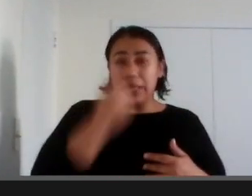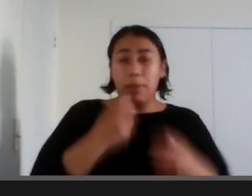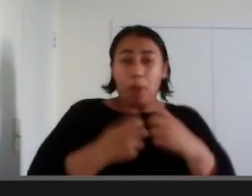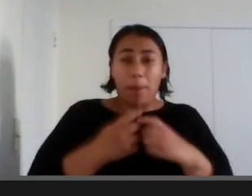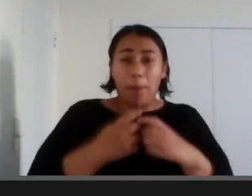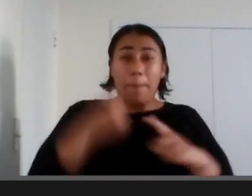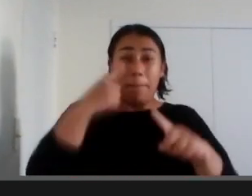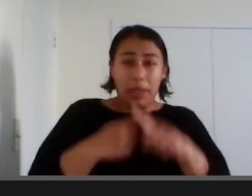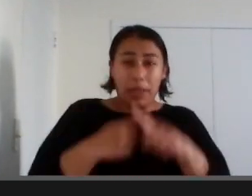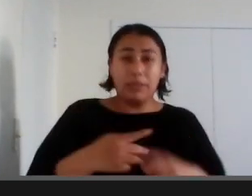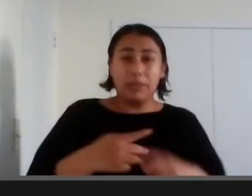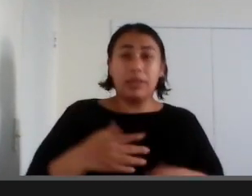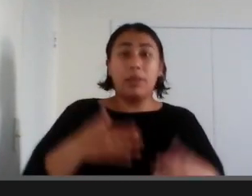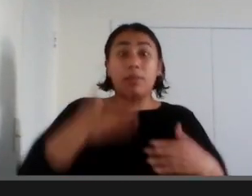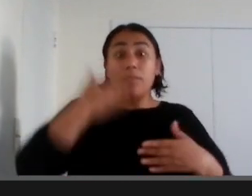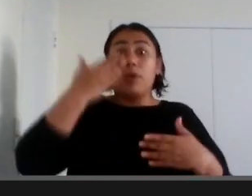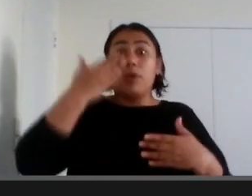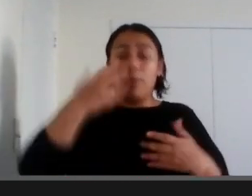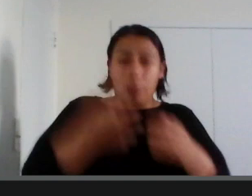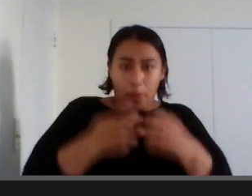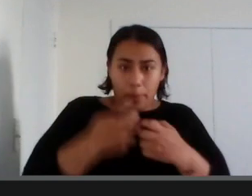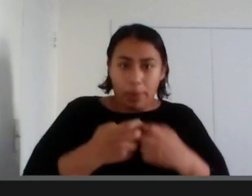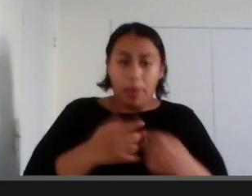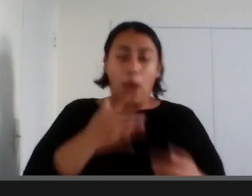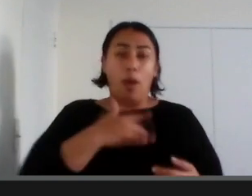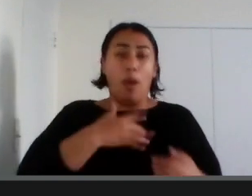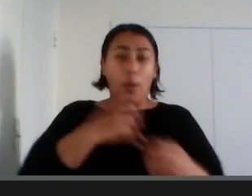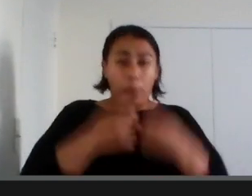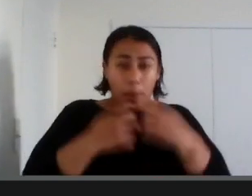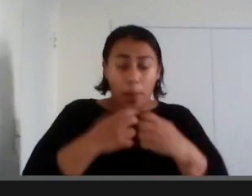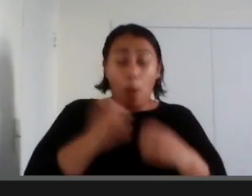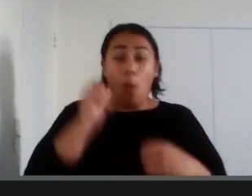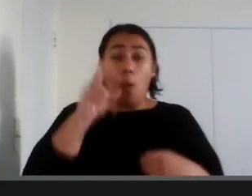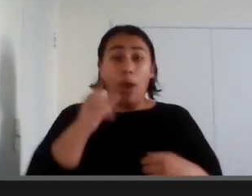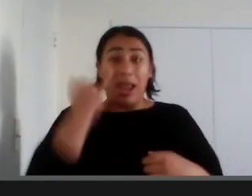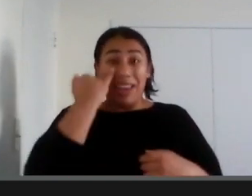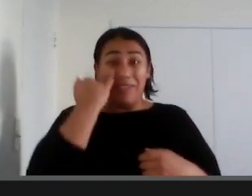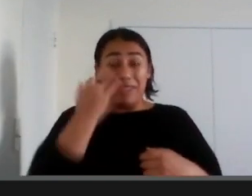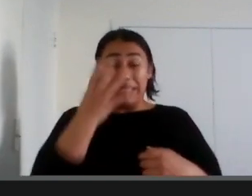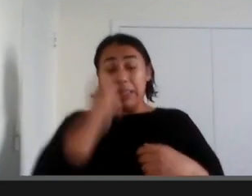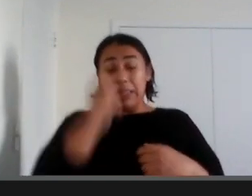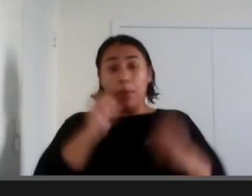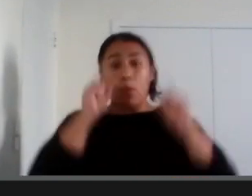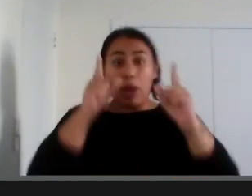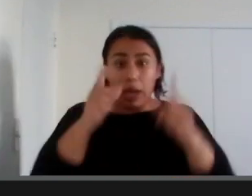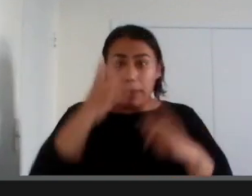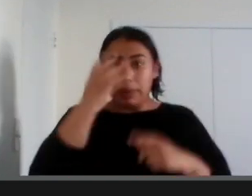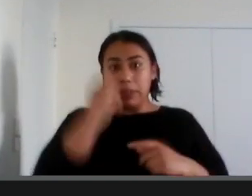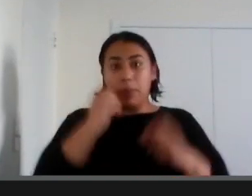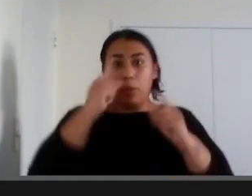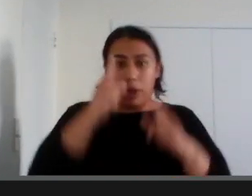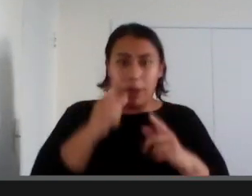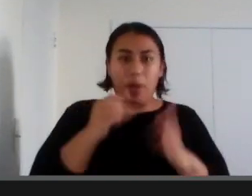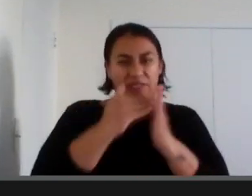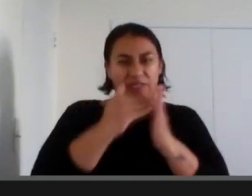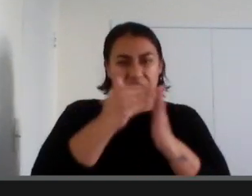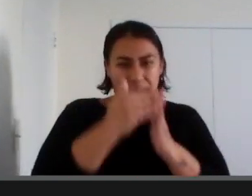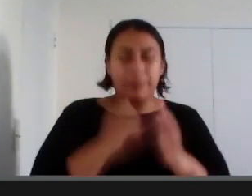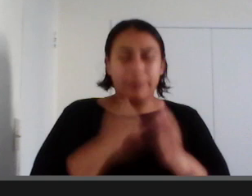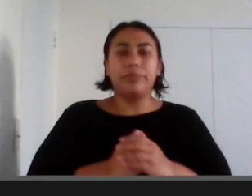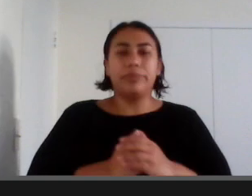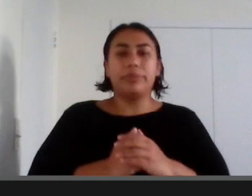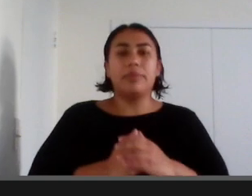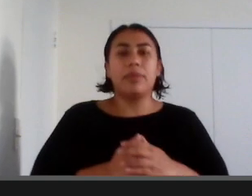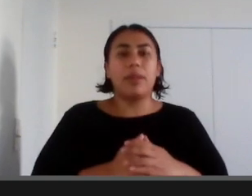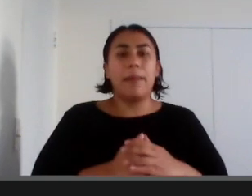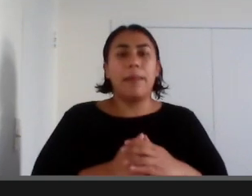sleepwalking, sleep-related movement disorders, and circadian rhythm sleep-wake disorders. Many patients at Apollo Clinics